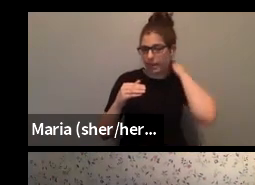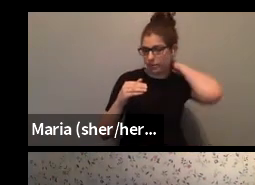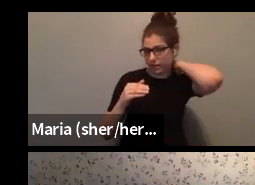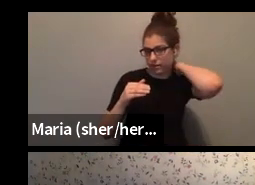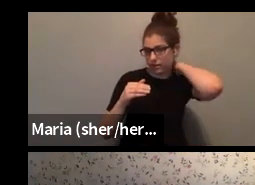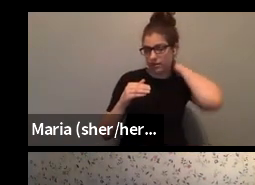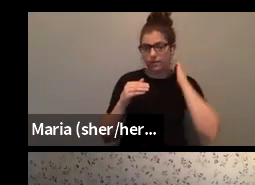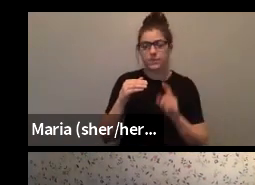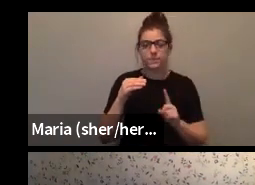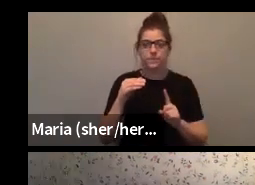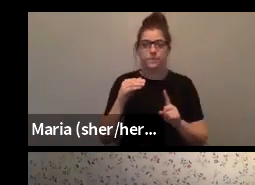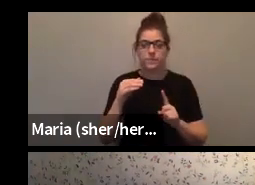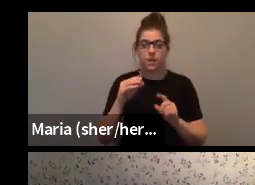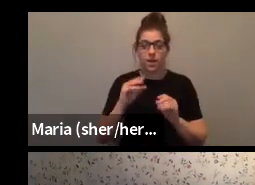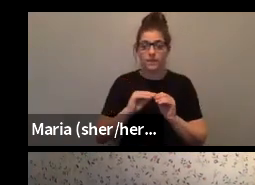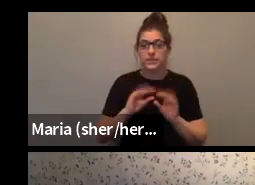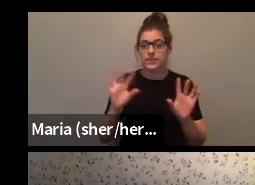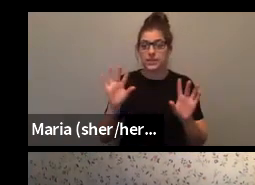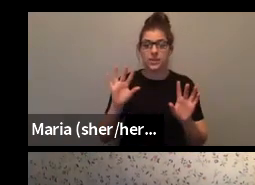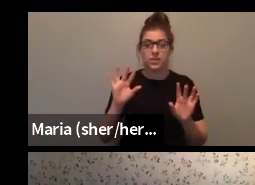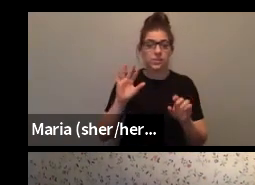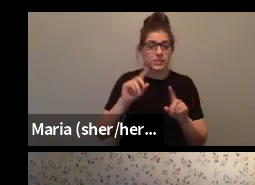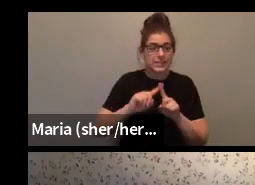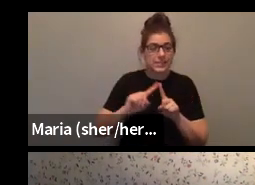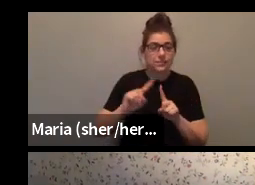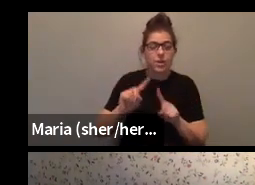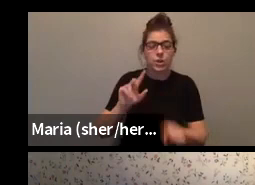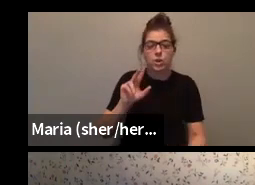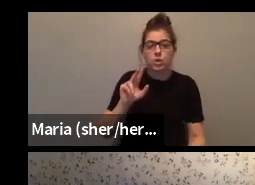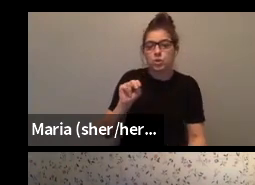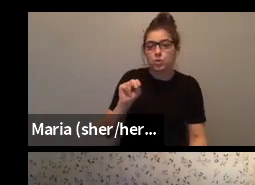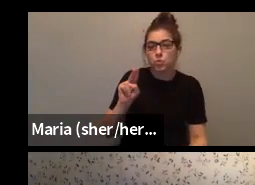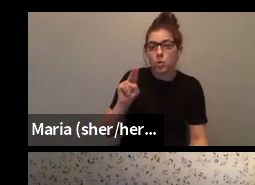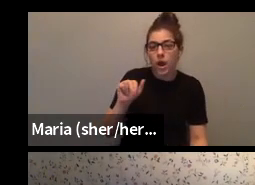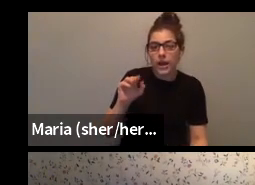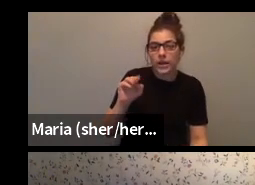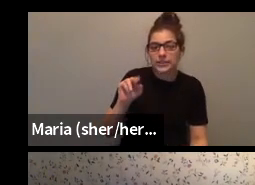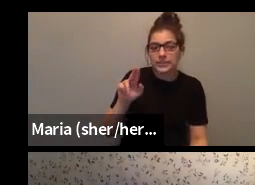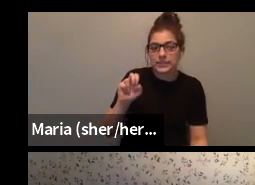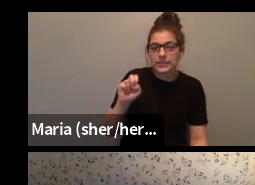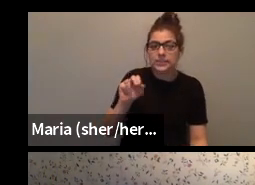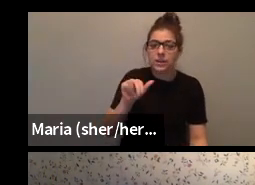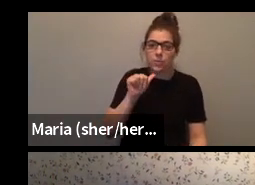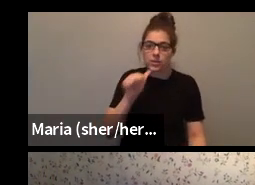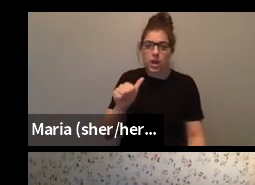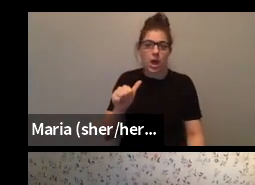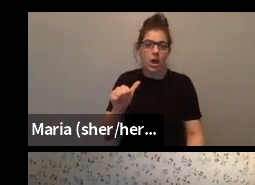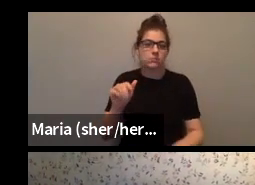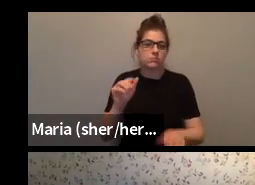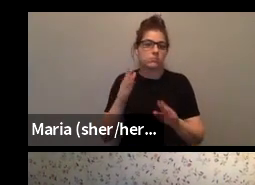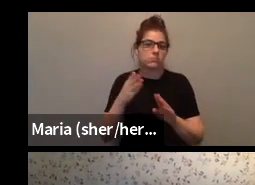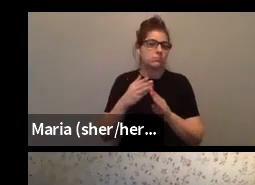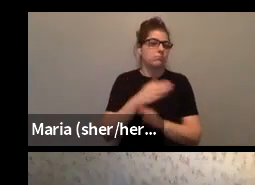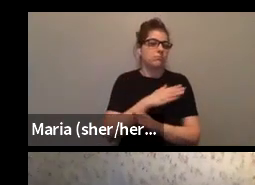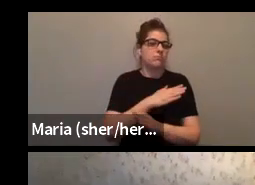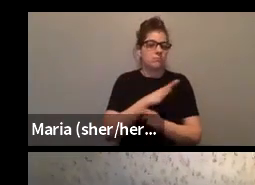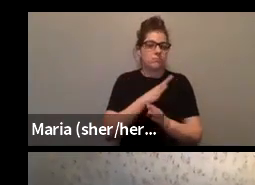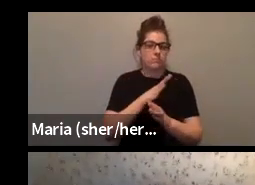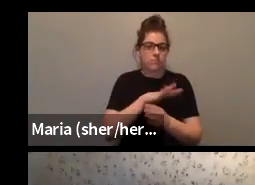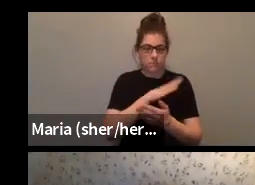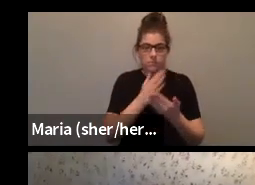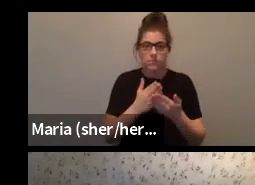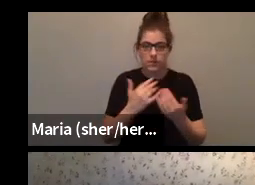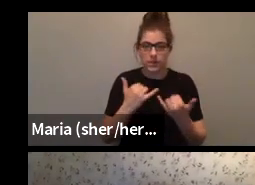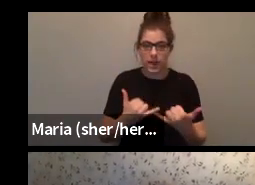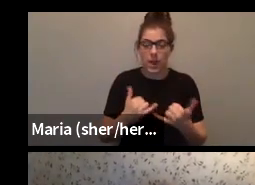and obviously there are nuances now that weren't automatically brought to the fore back then, but that this has